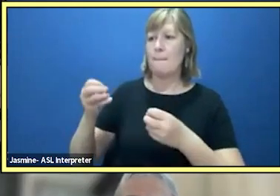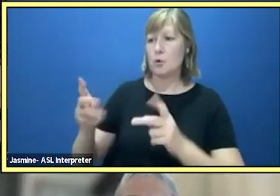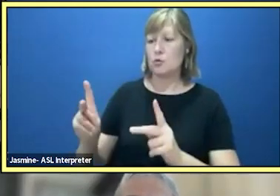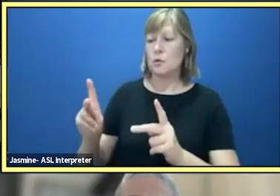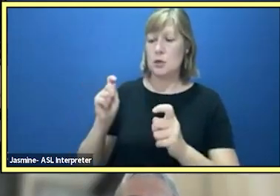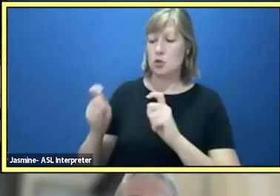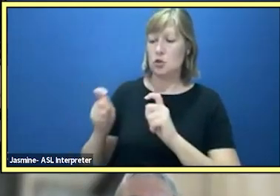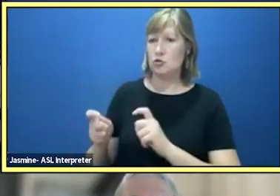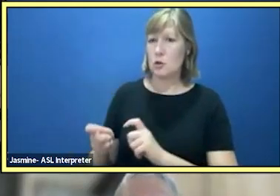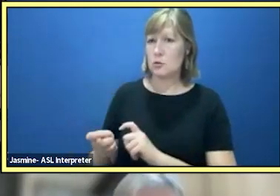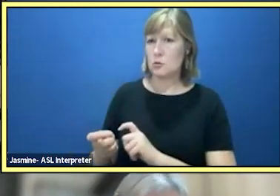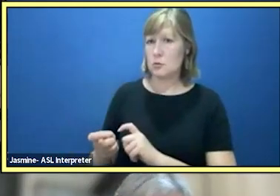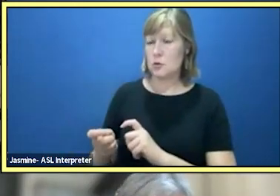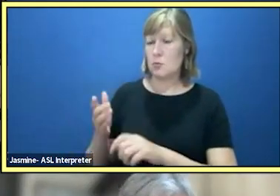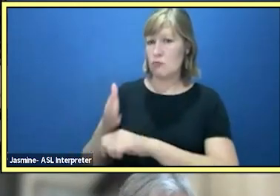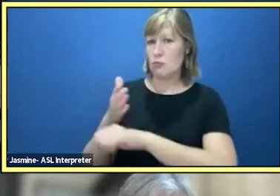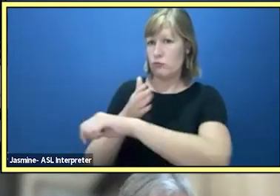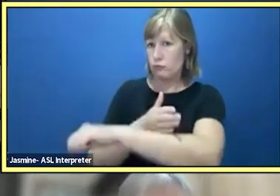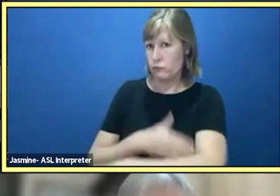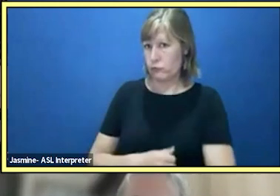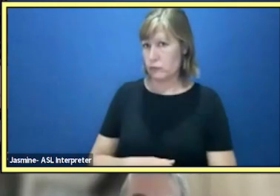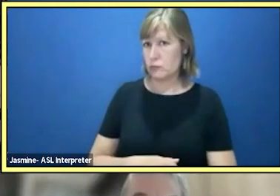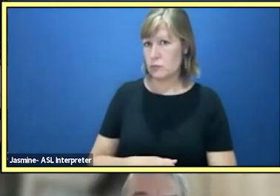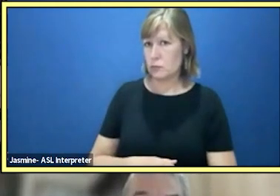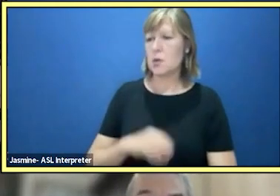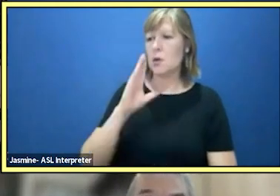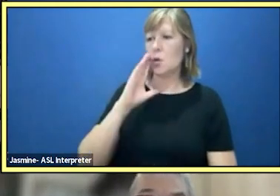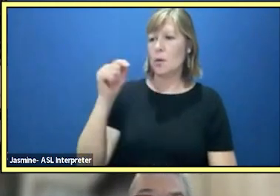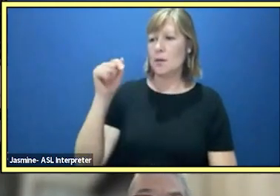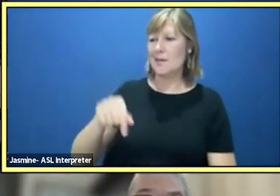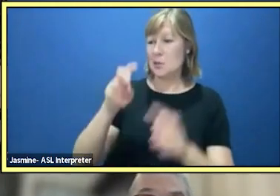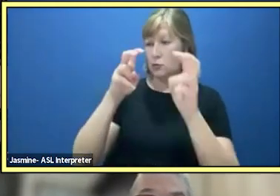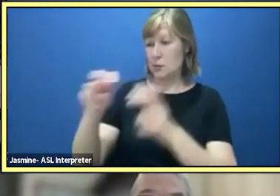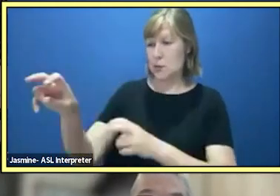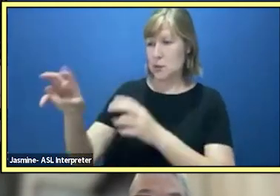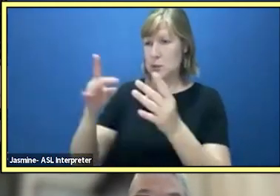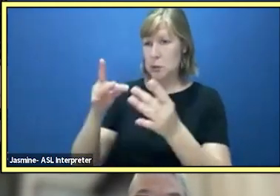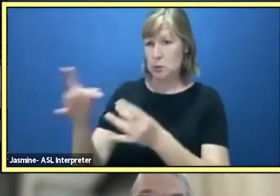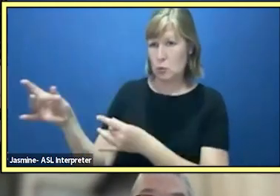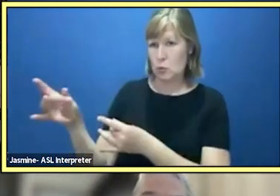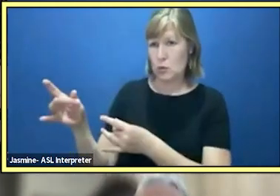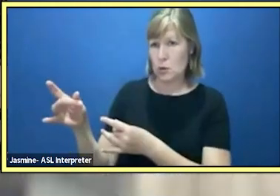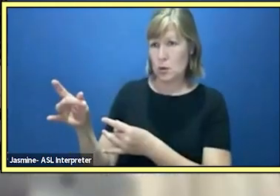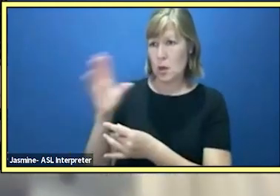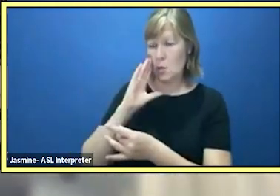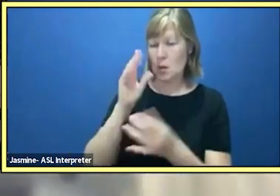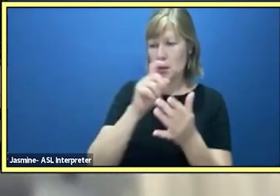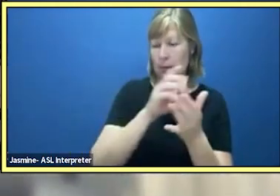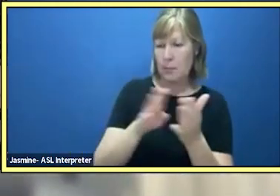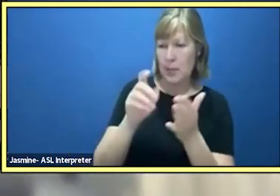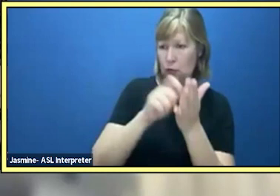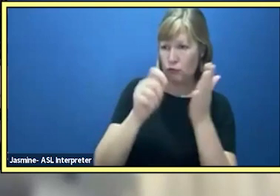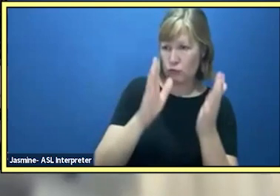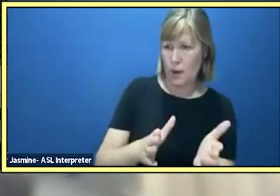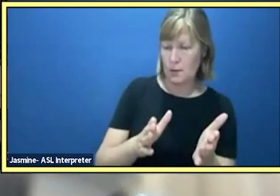as easy as possible in connecting the current plan writer with the case management and then letting